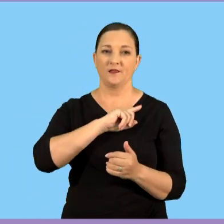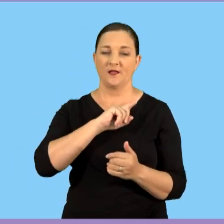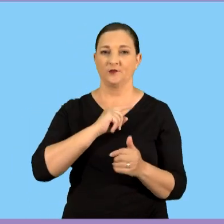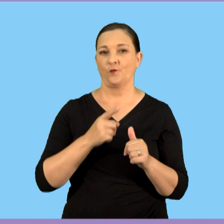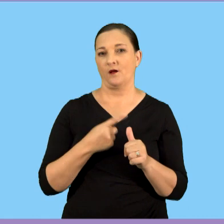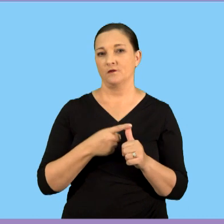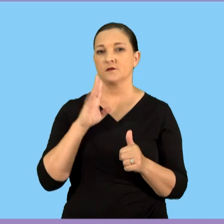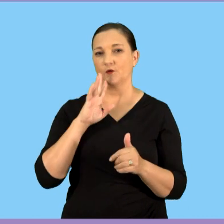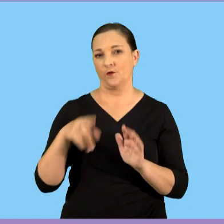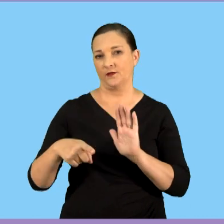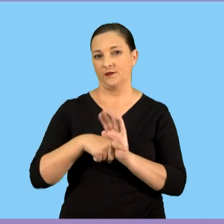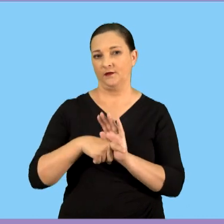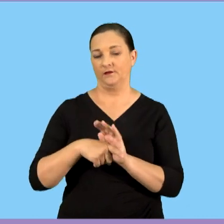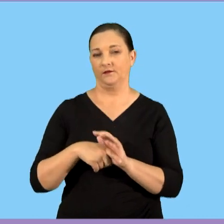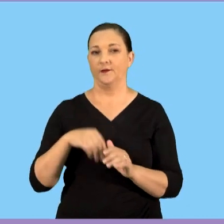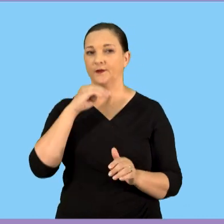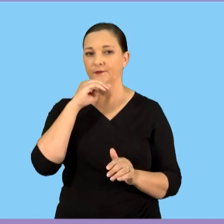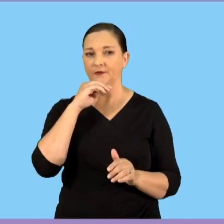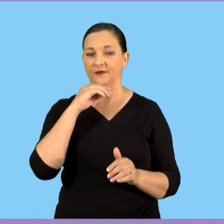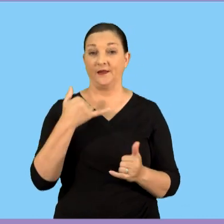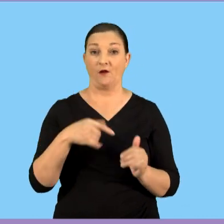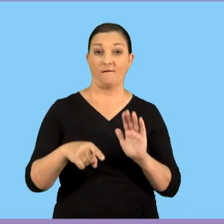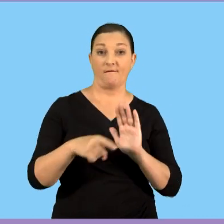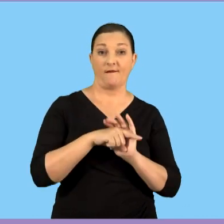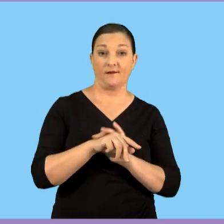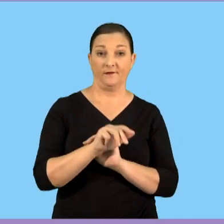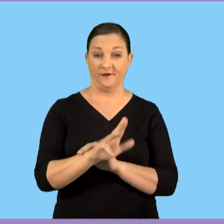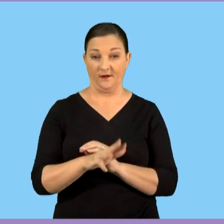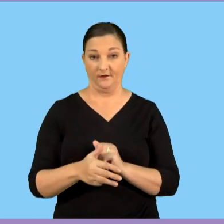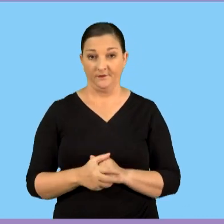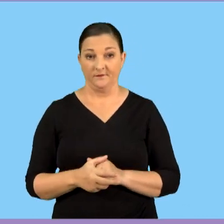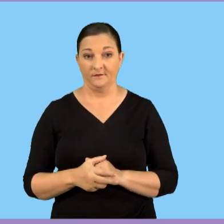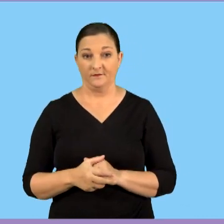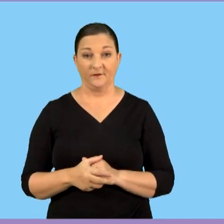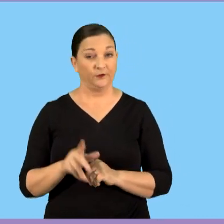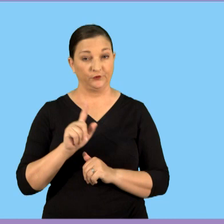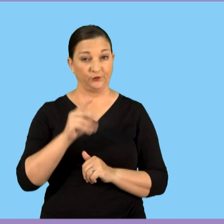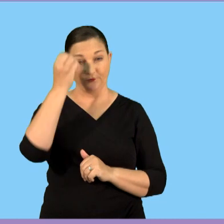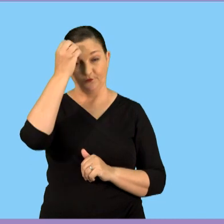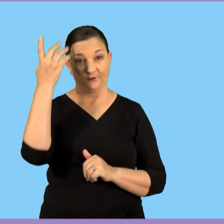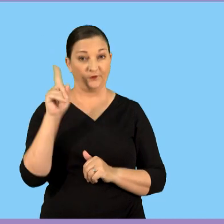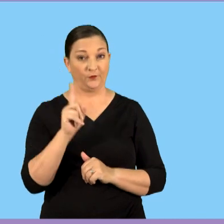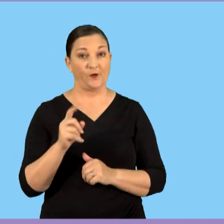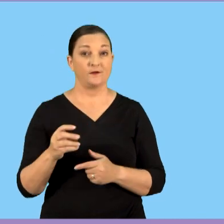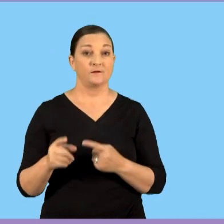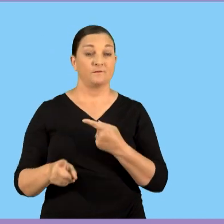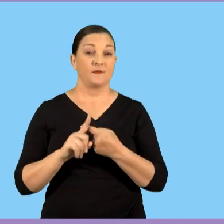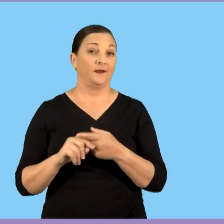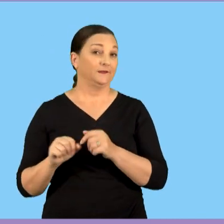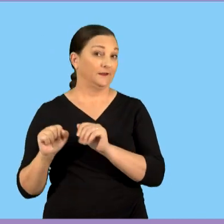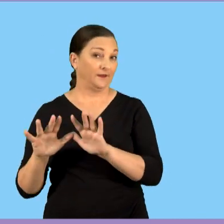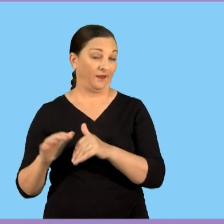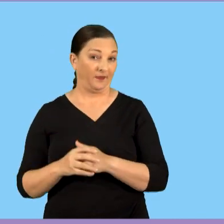be negative. A positive 3 minus a positive 12 is negative 9. And